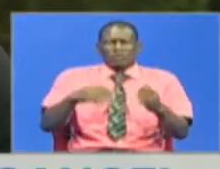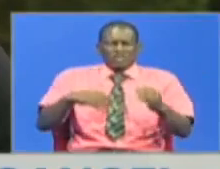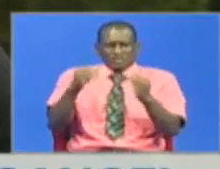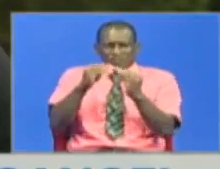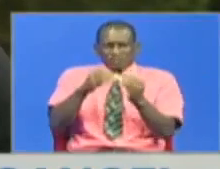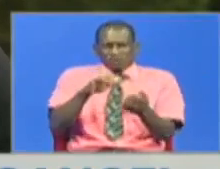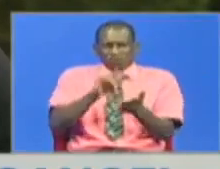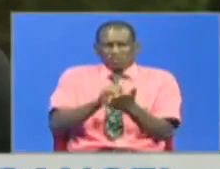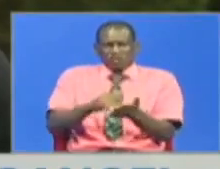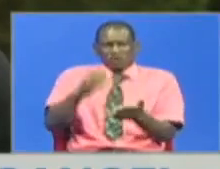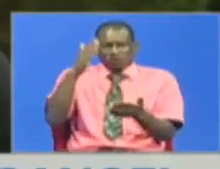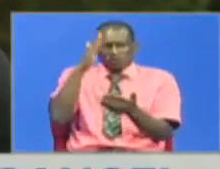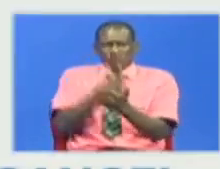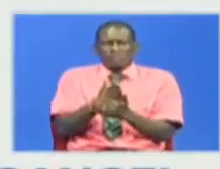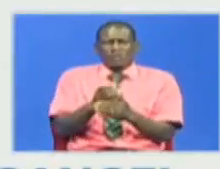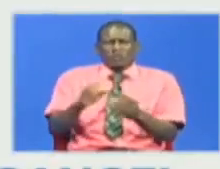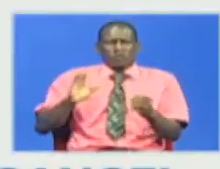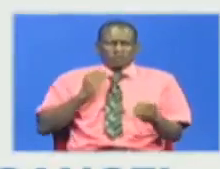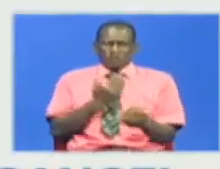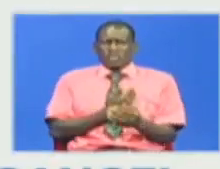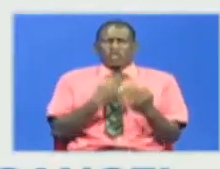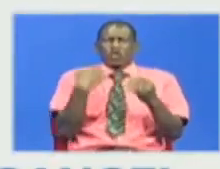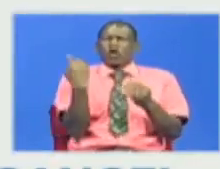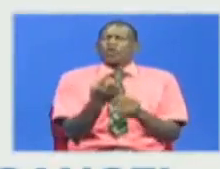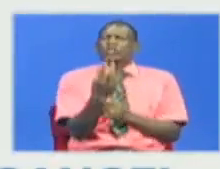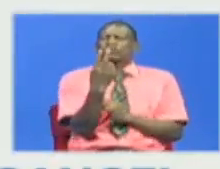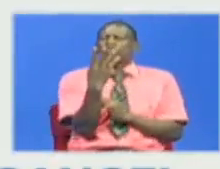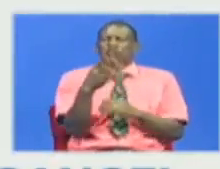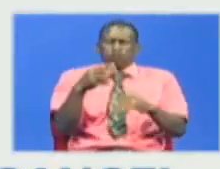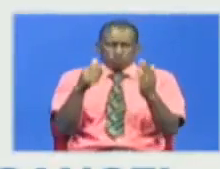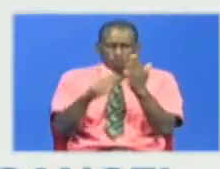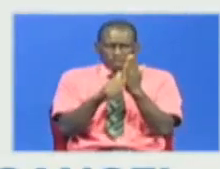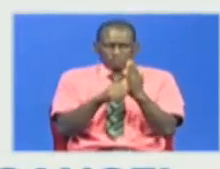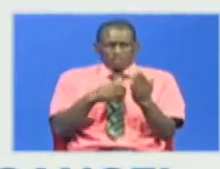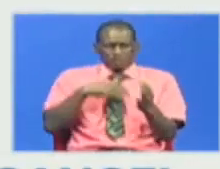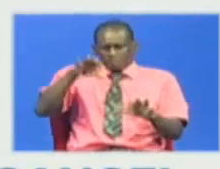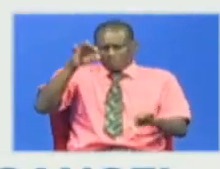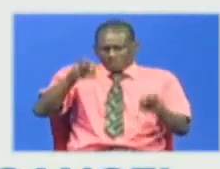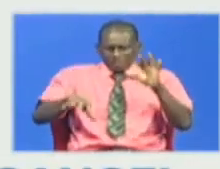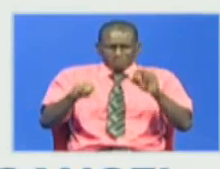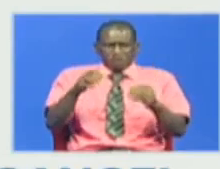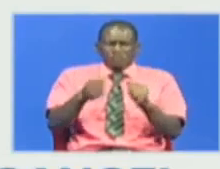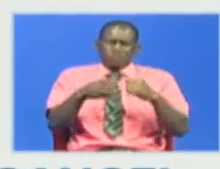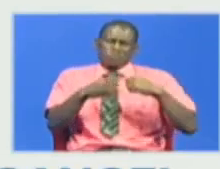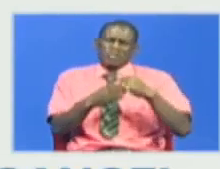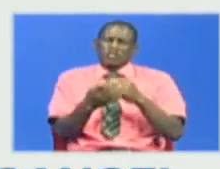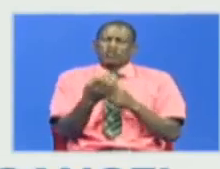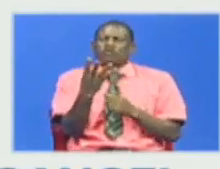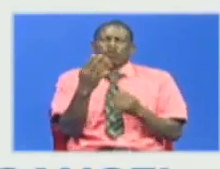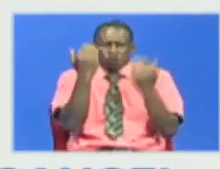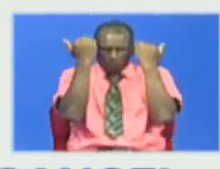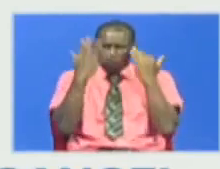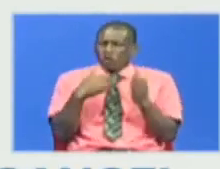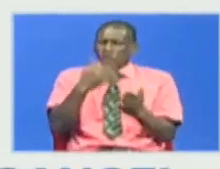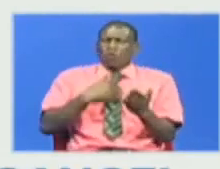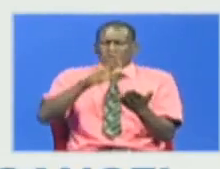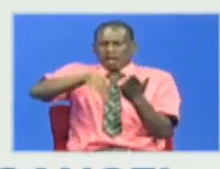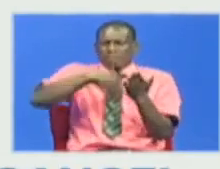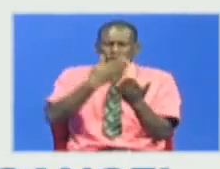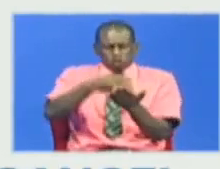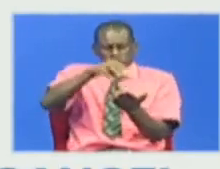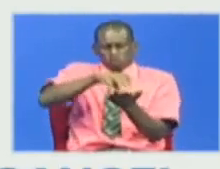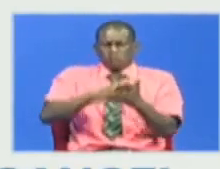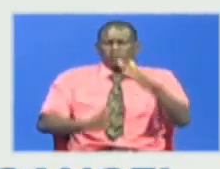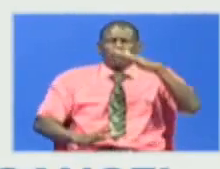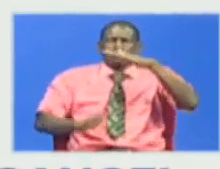that conferment committee. Only the 24 names had been selected from 94 lawyers who had applied for the rank of